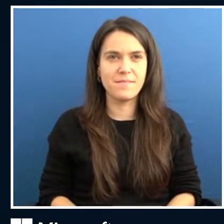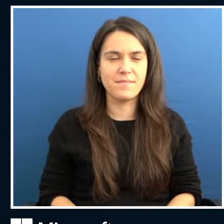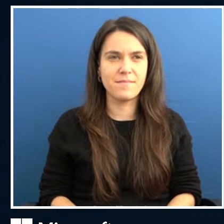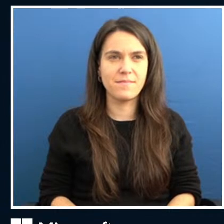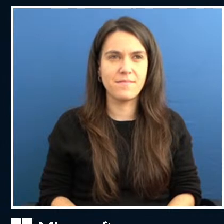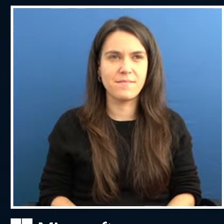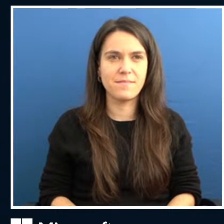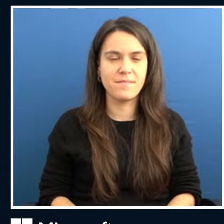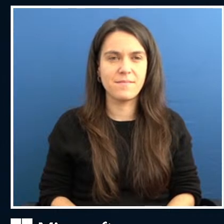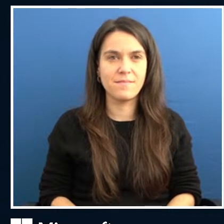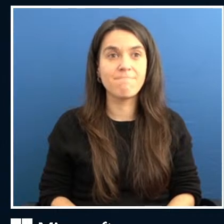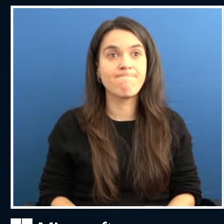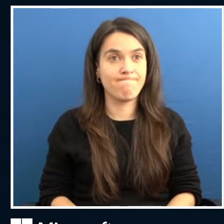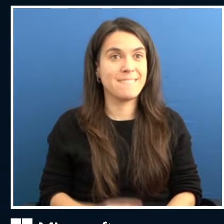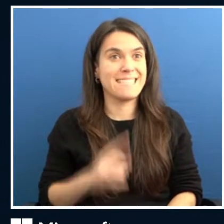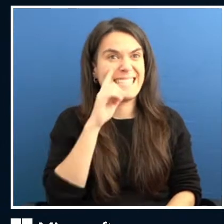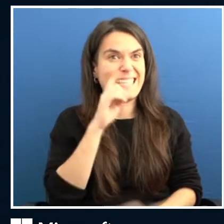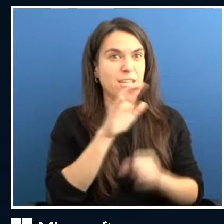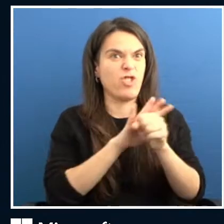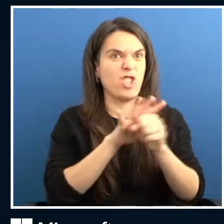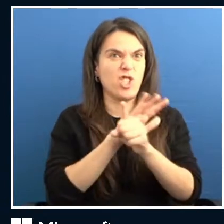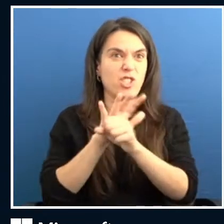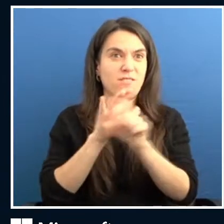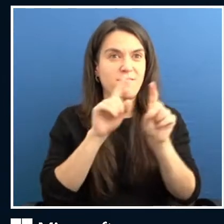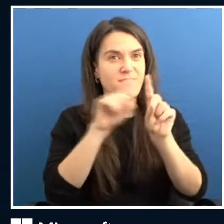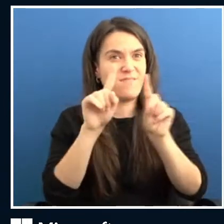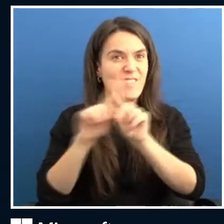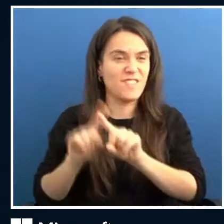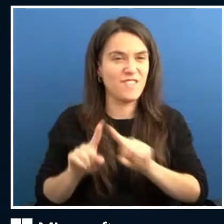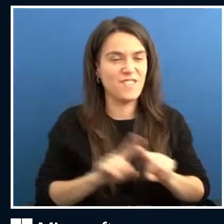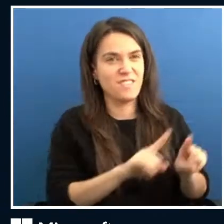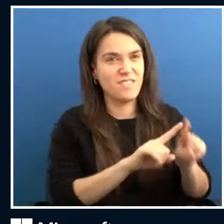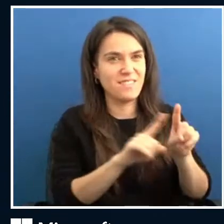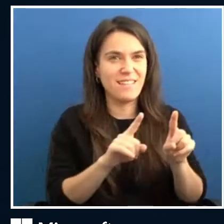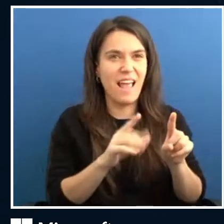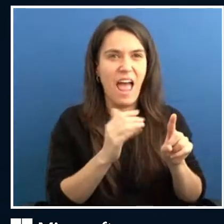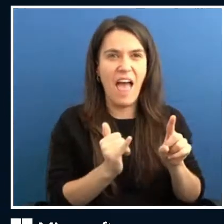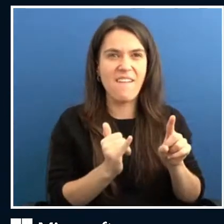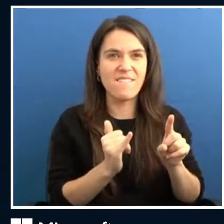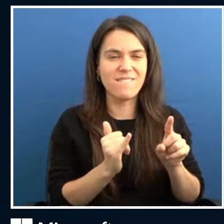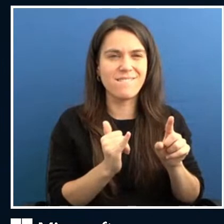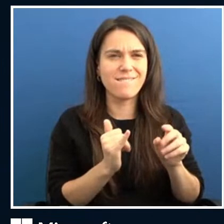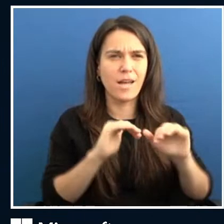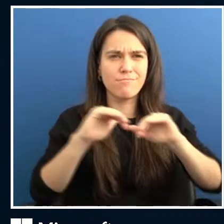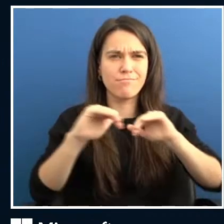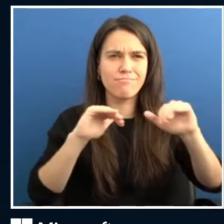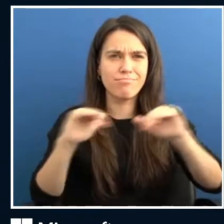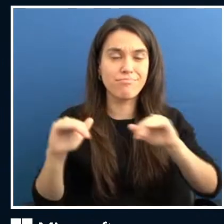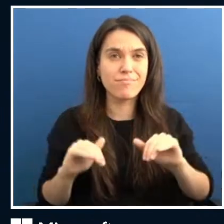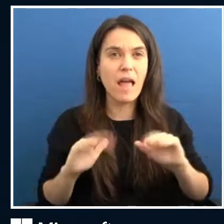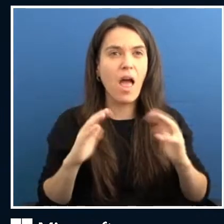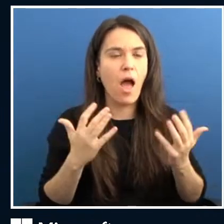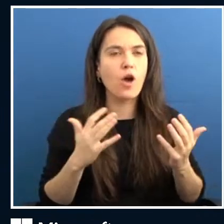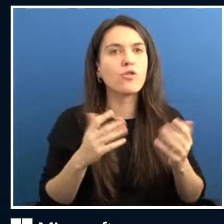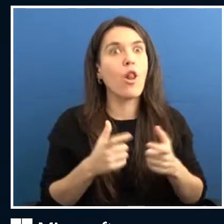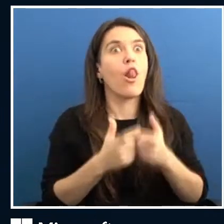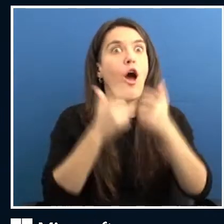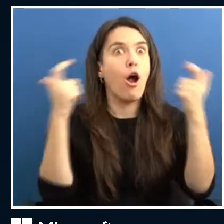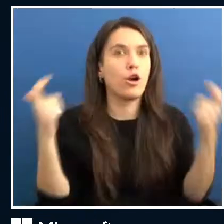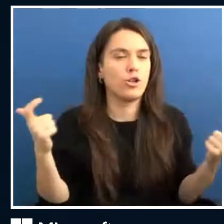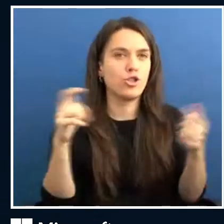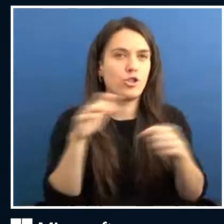similar regions based on these different features that we talked about, and it forms a larger region